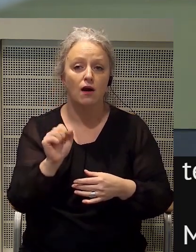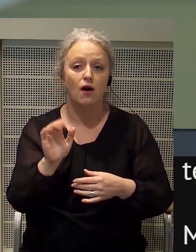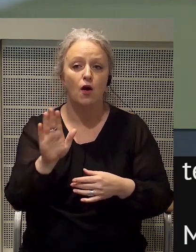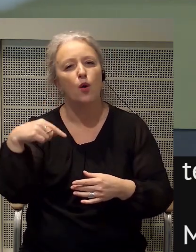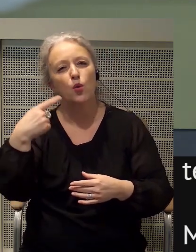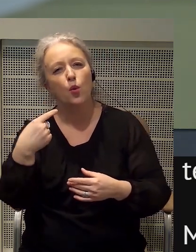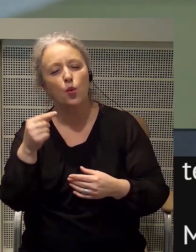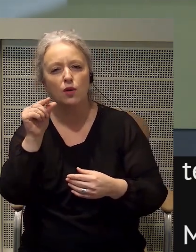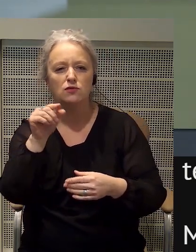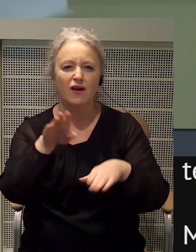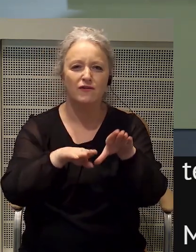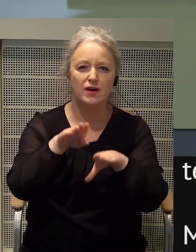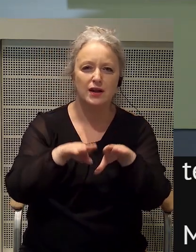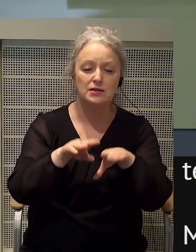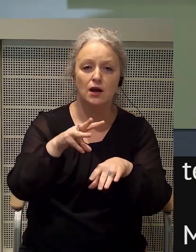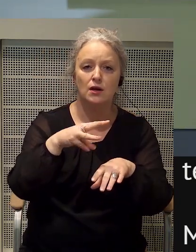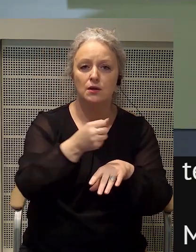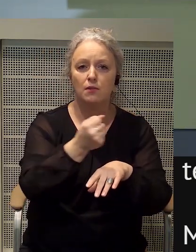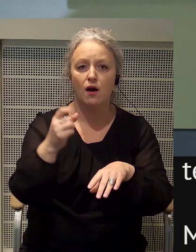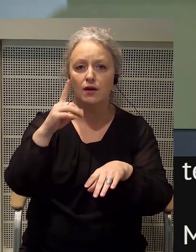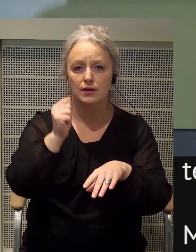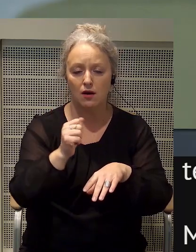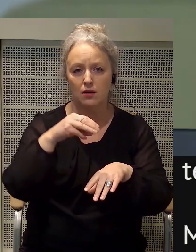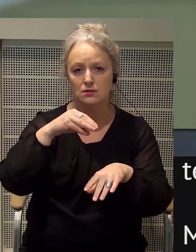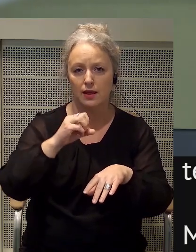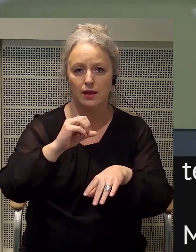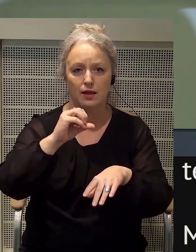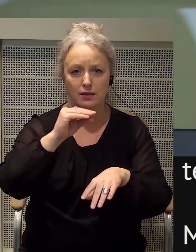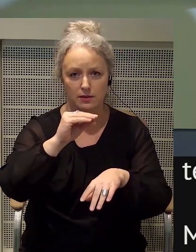very low expectations of recovery.